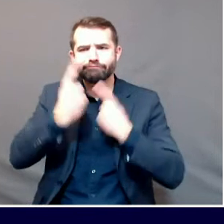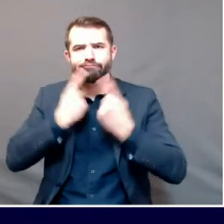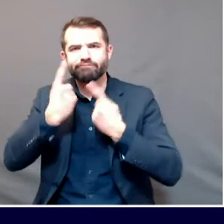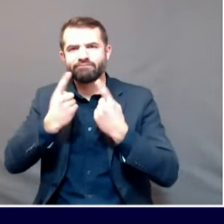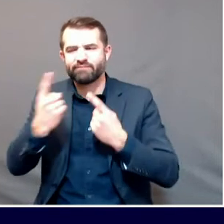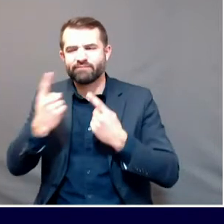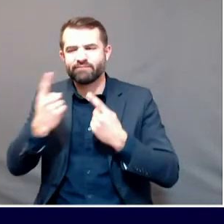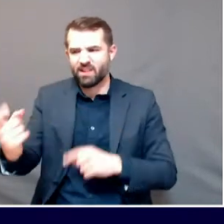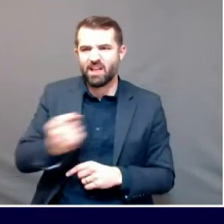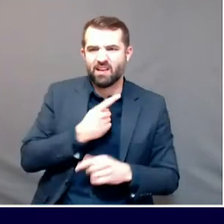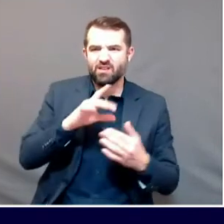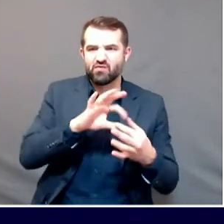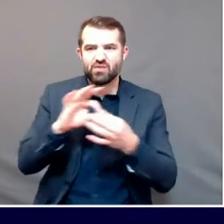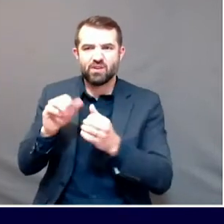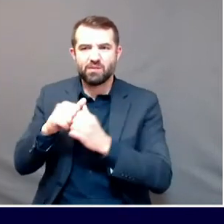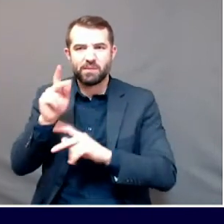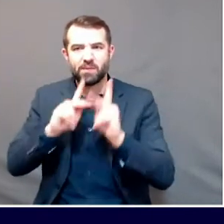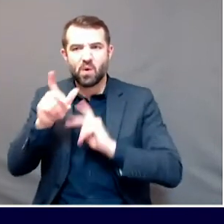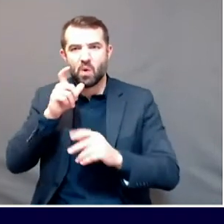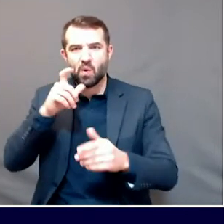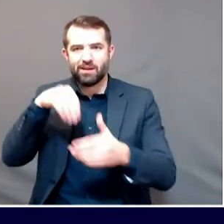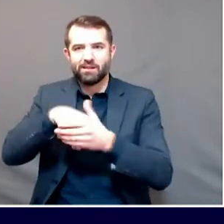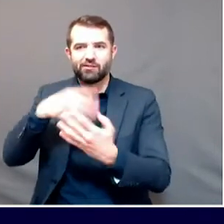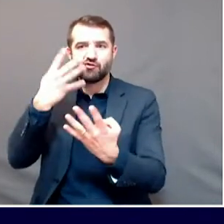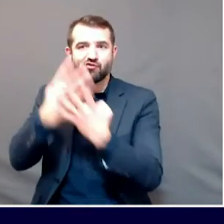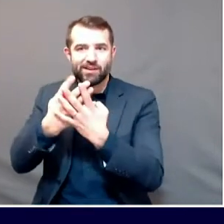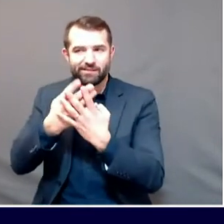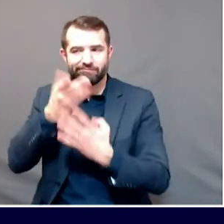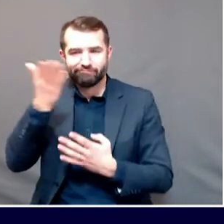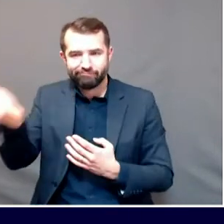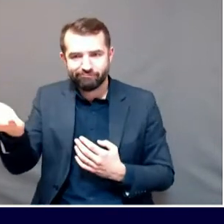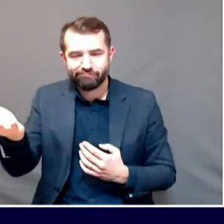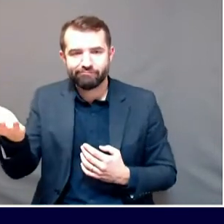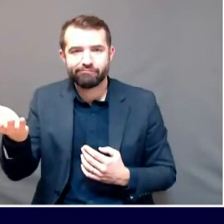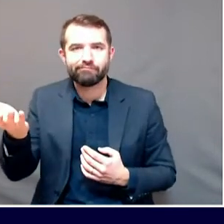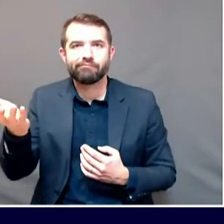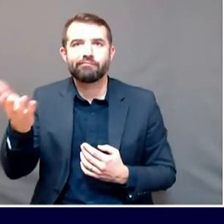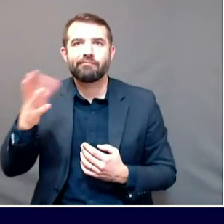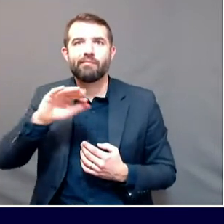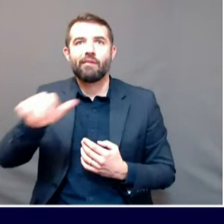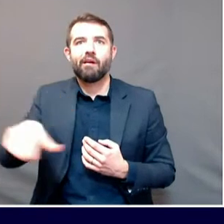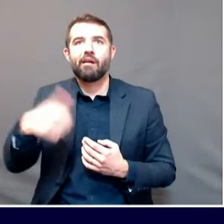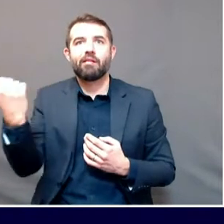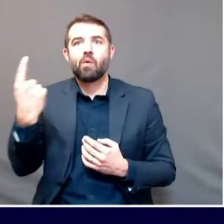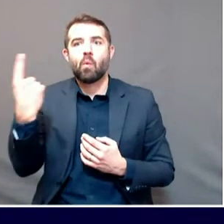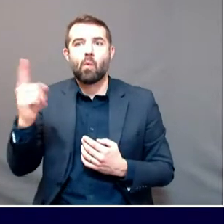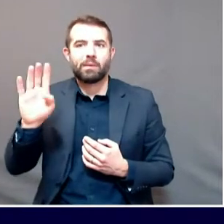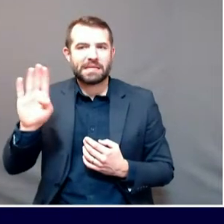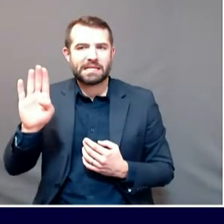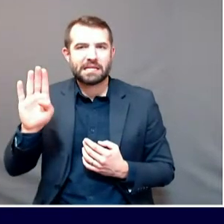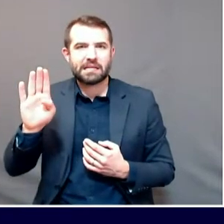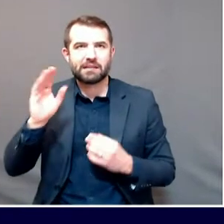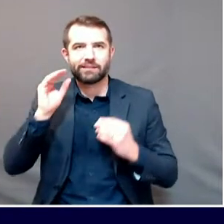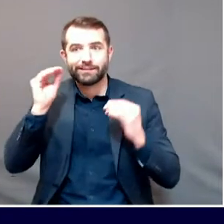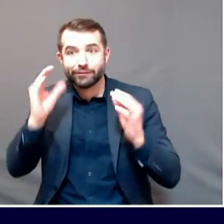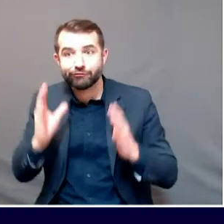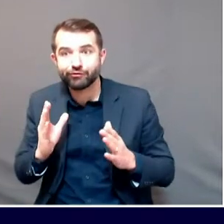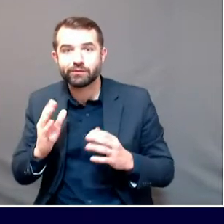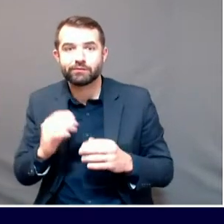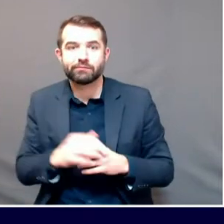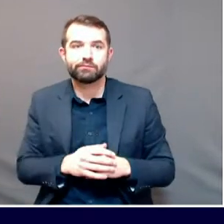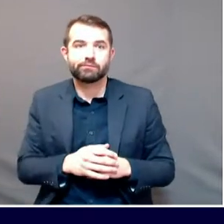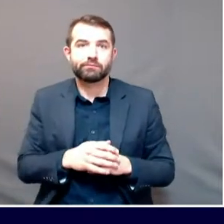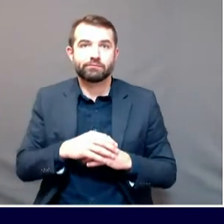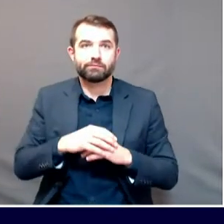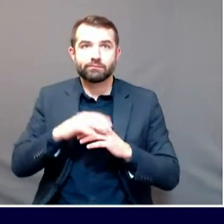who are incarcerated, as well as other individuals who are in phase 1B, teachers, snowplow drivers, and others that